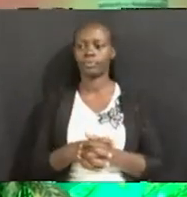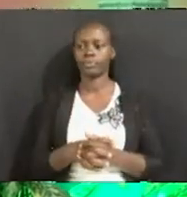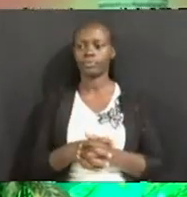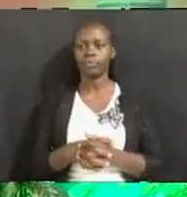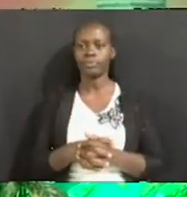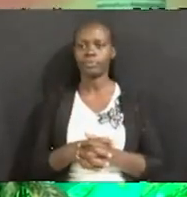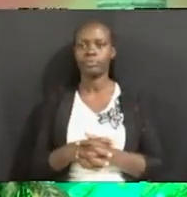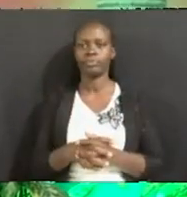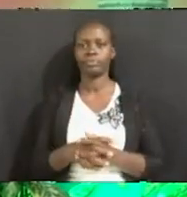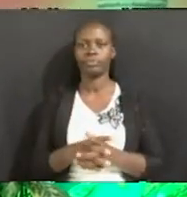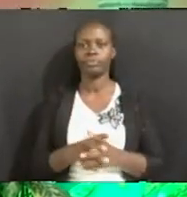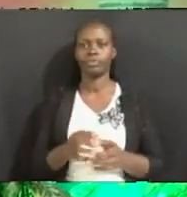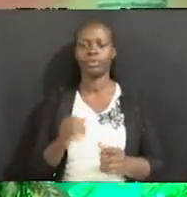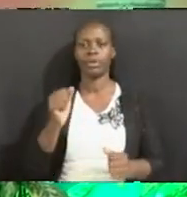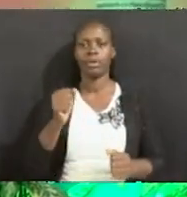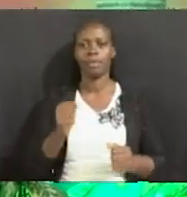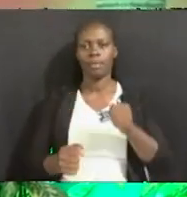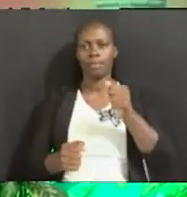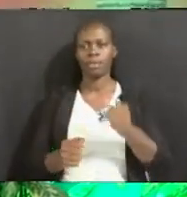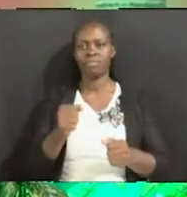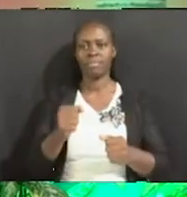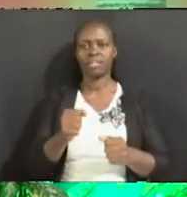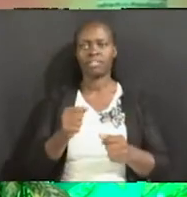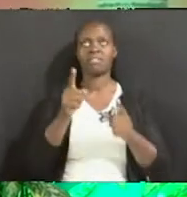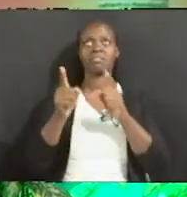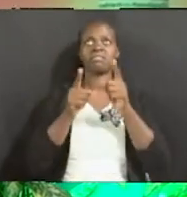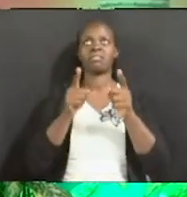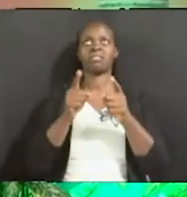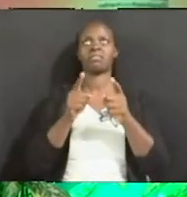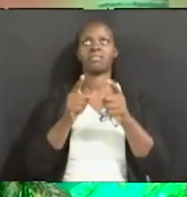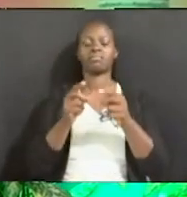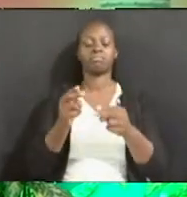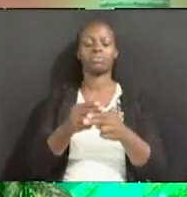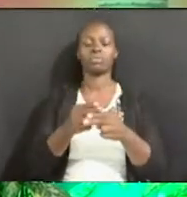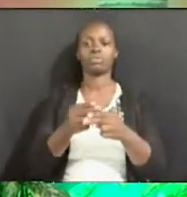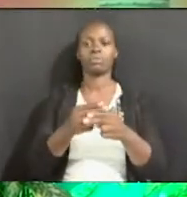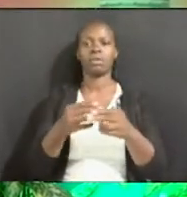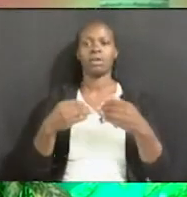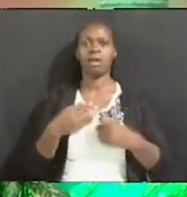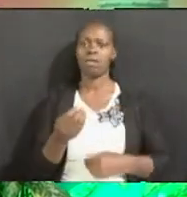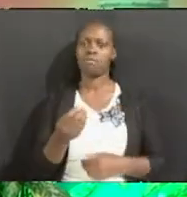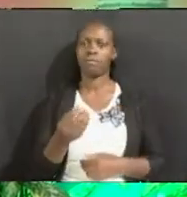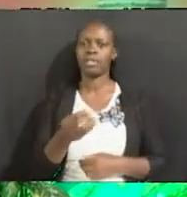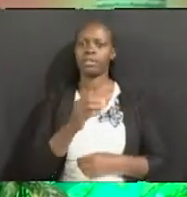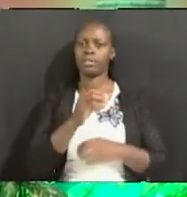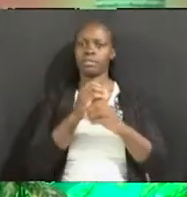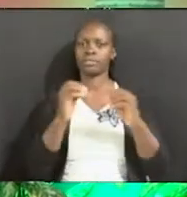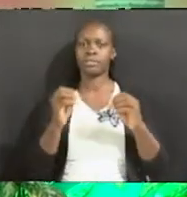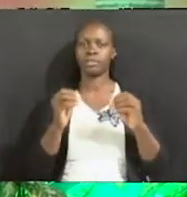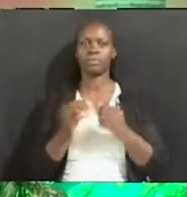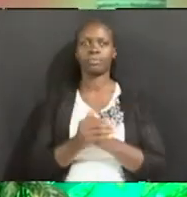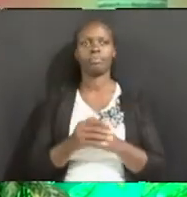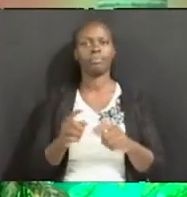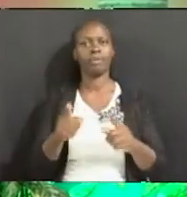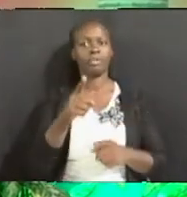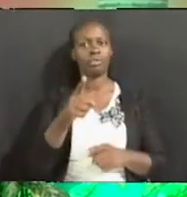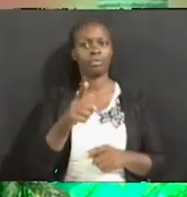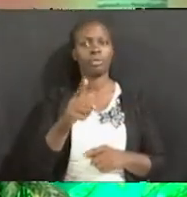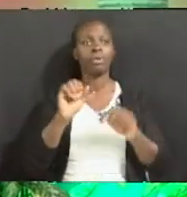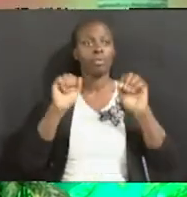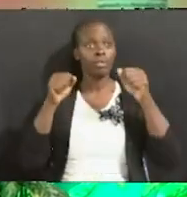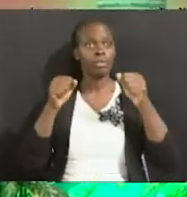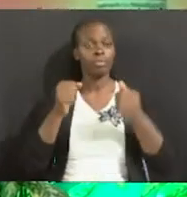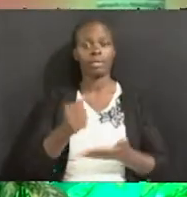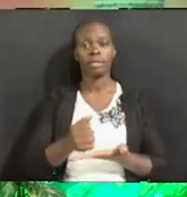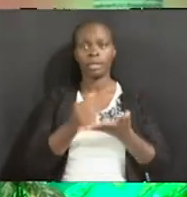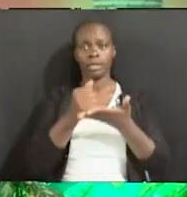pathfinders are going to Netherlands. They don't have money. Will you become their champion? Even